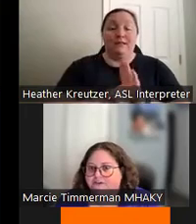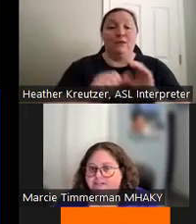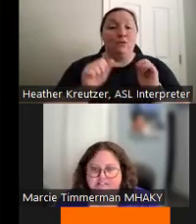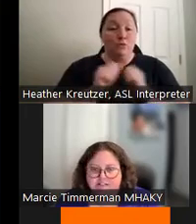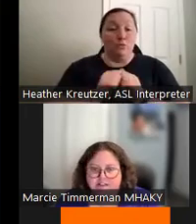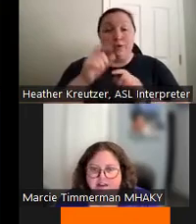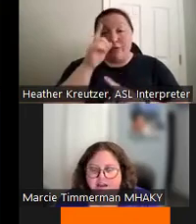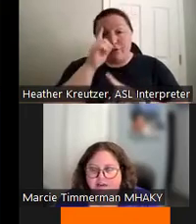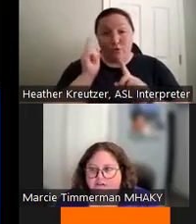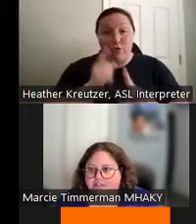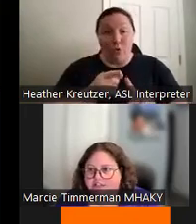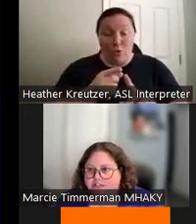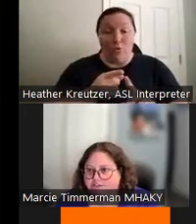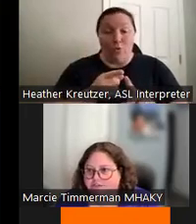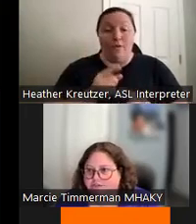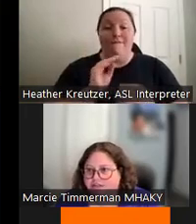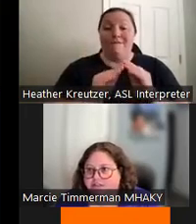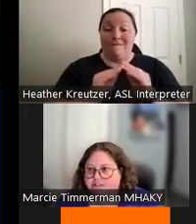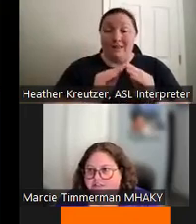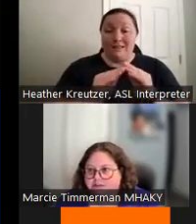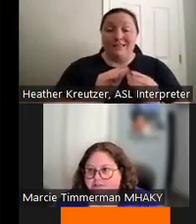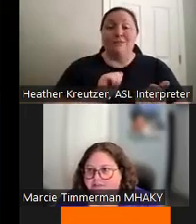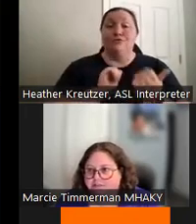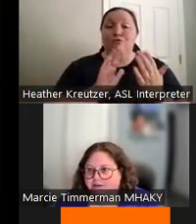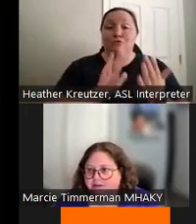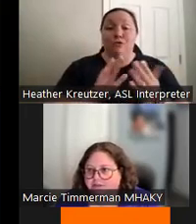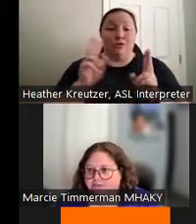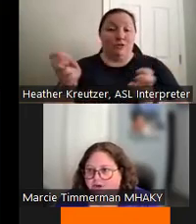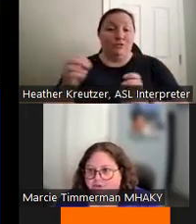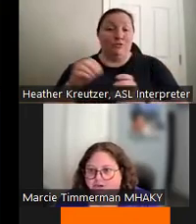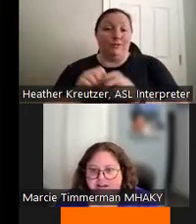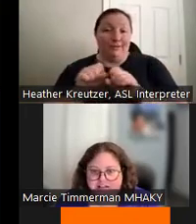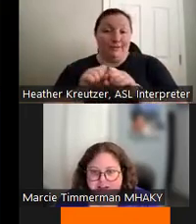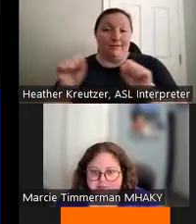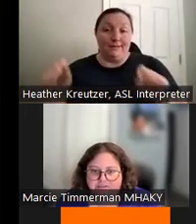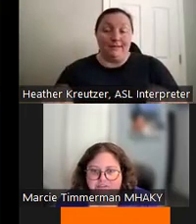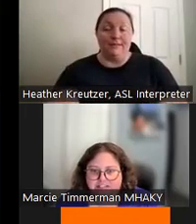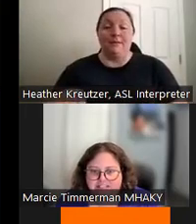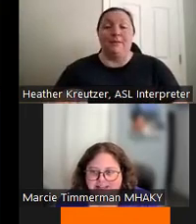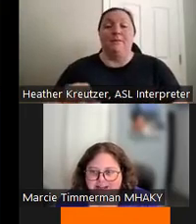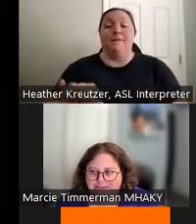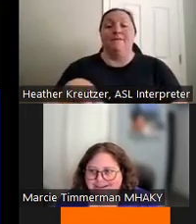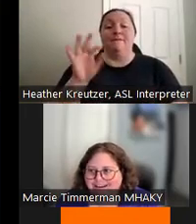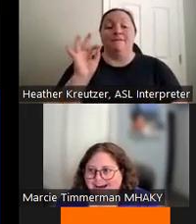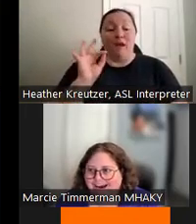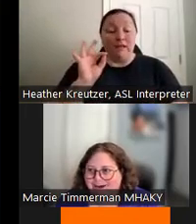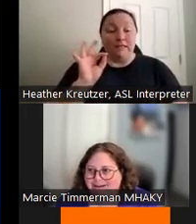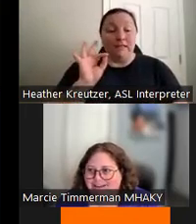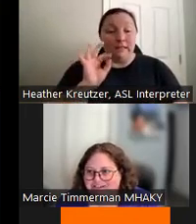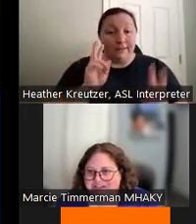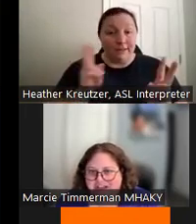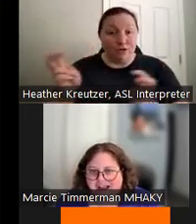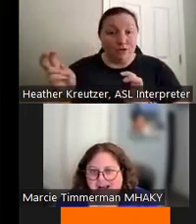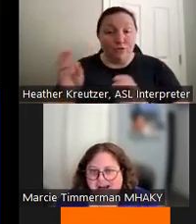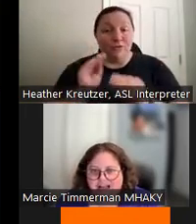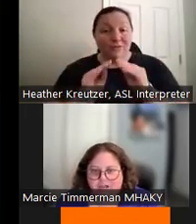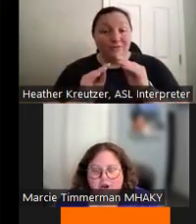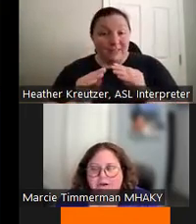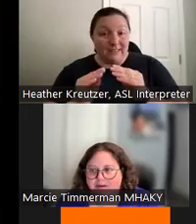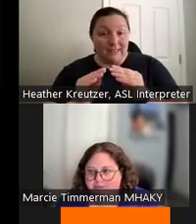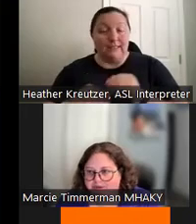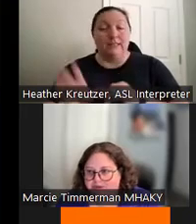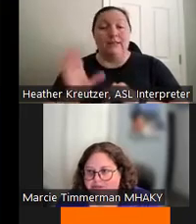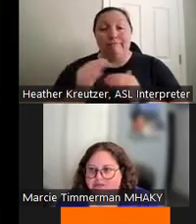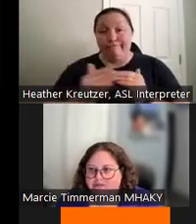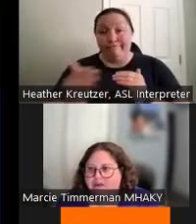of fixing and addressing issues in the system. So finding them, fixing them, and really